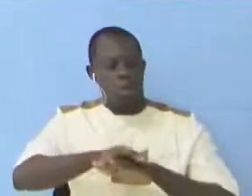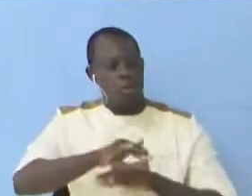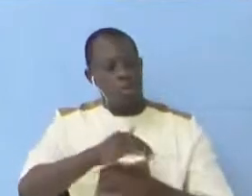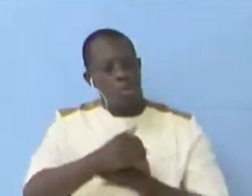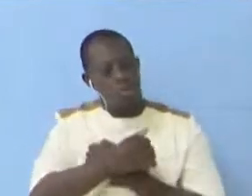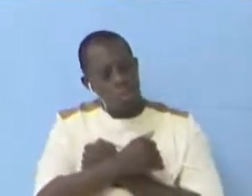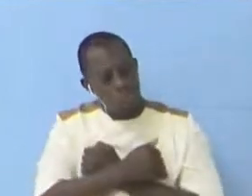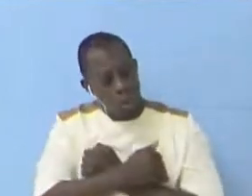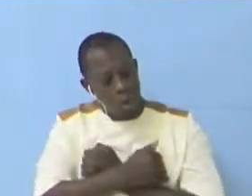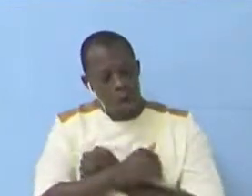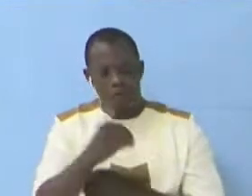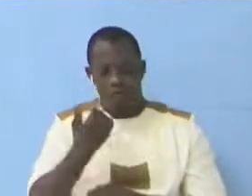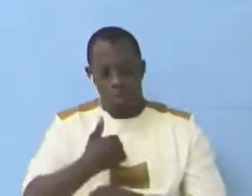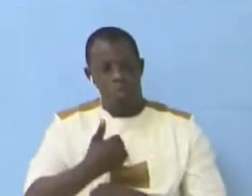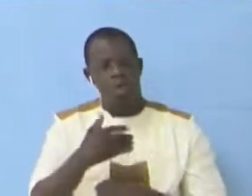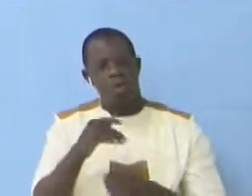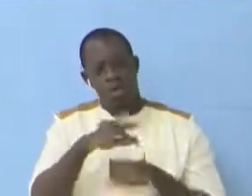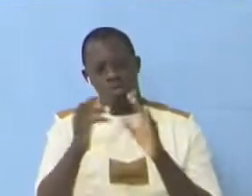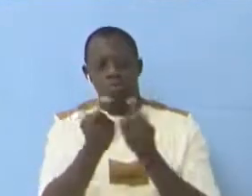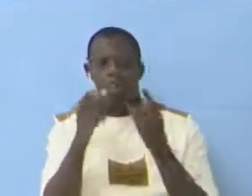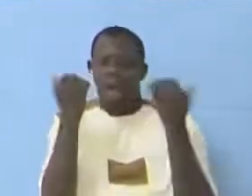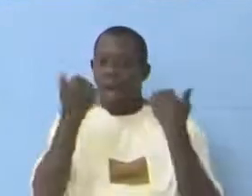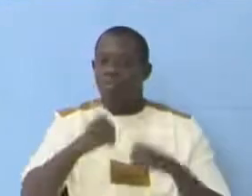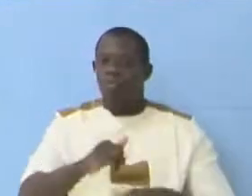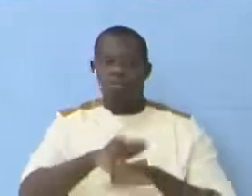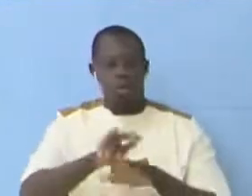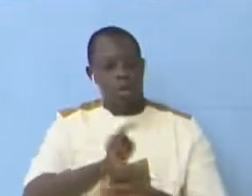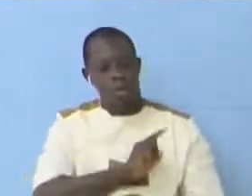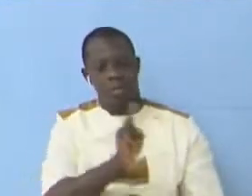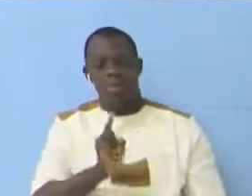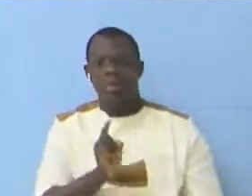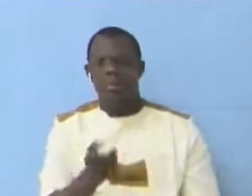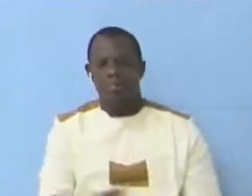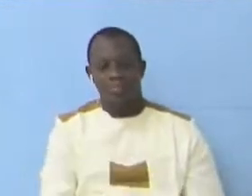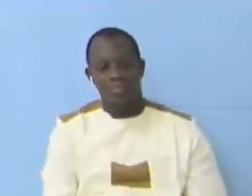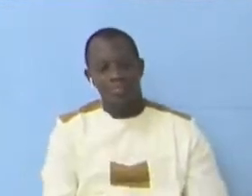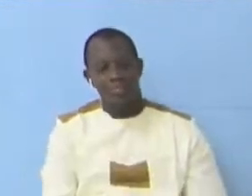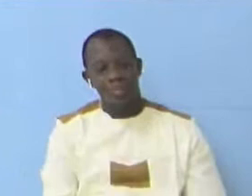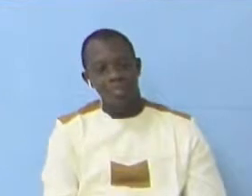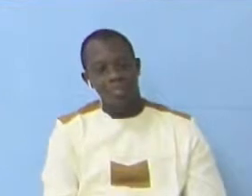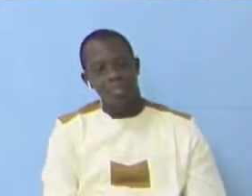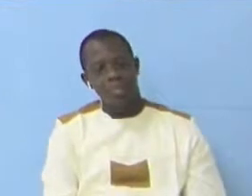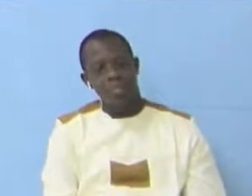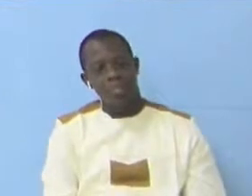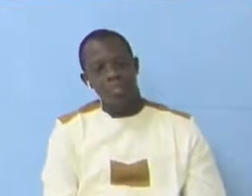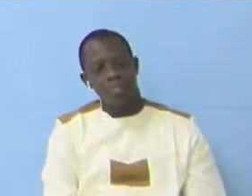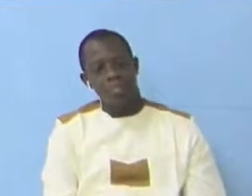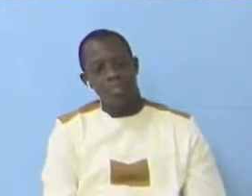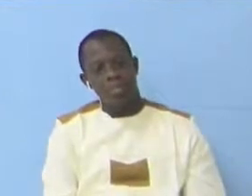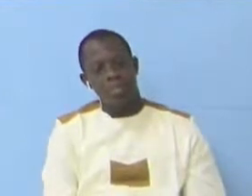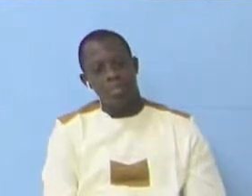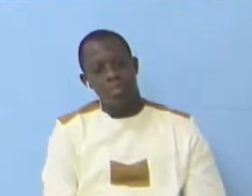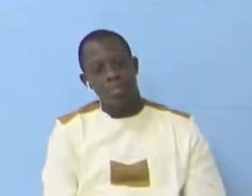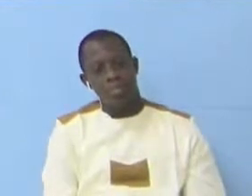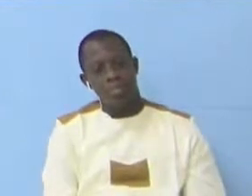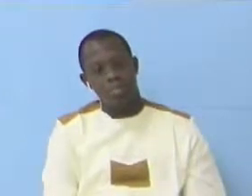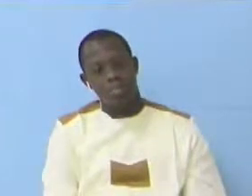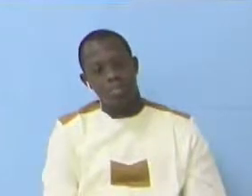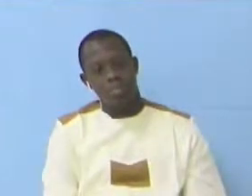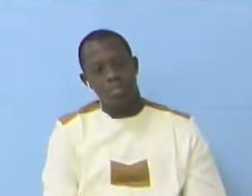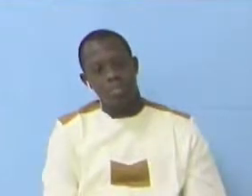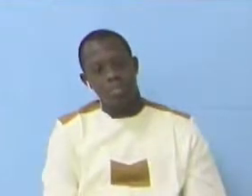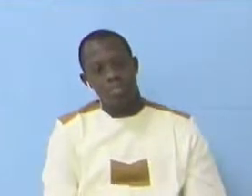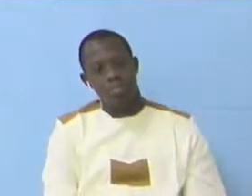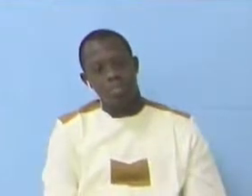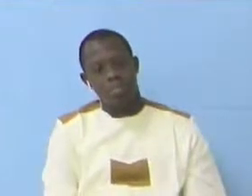ones. Santa Yàlla alhamdulillah bañ jotee tur yi nga xam ne moom nga ñu jox nii loolu dina tax sax mun